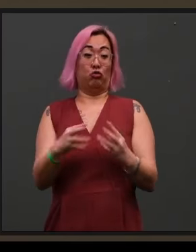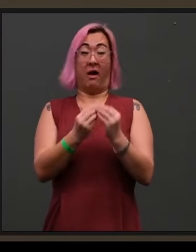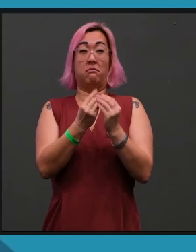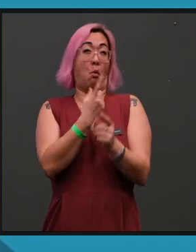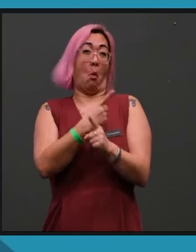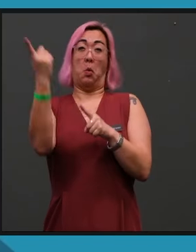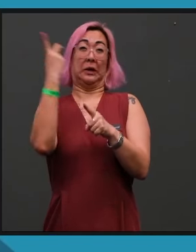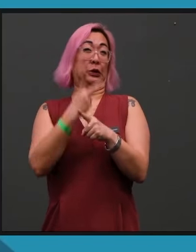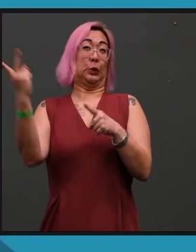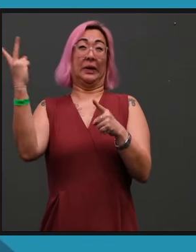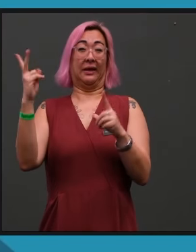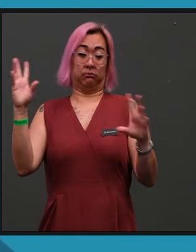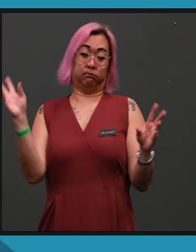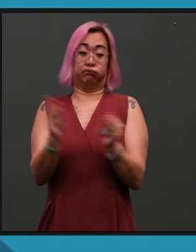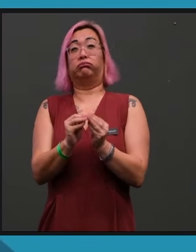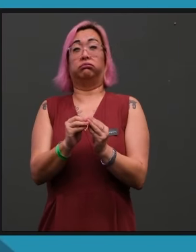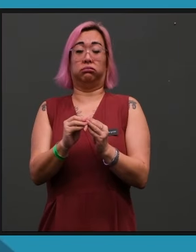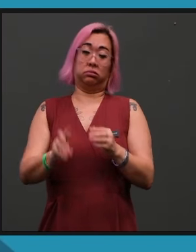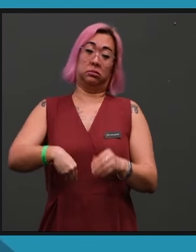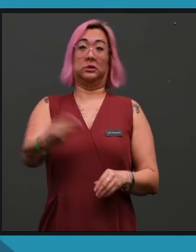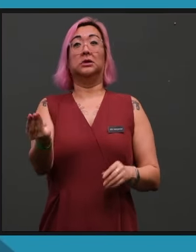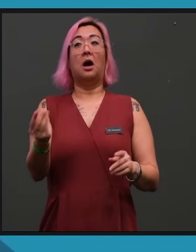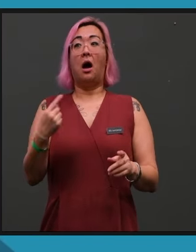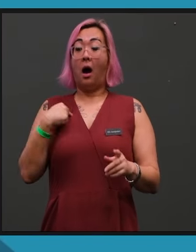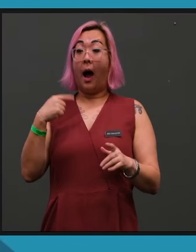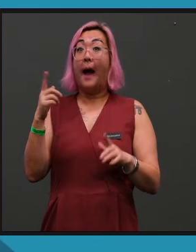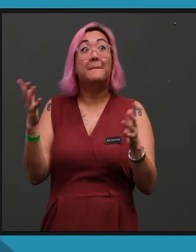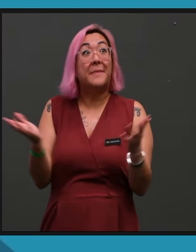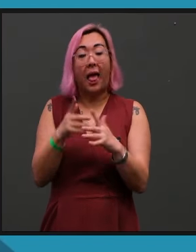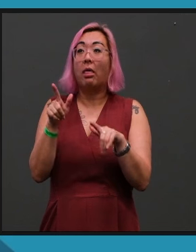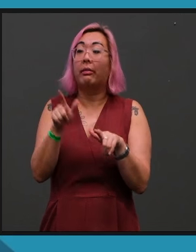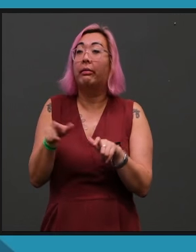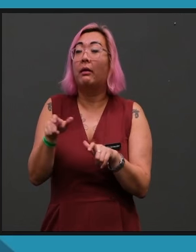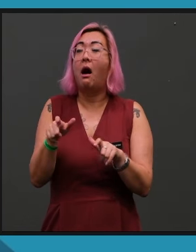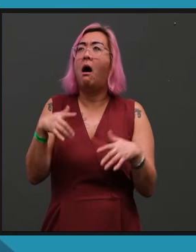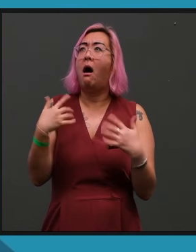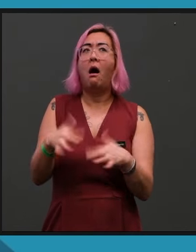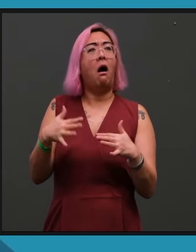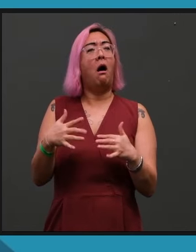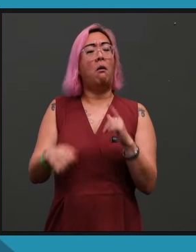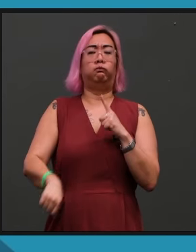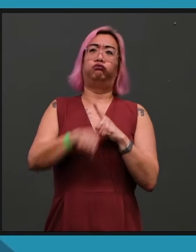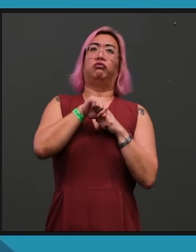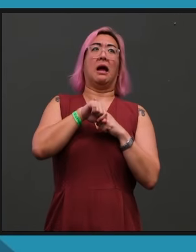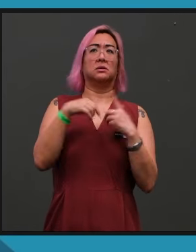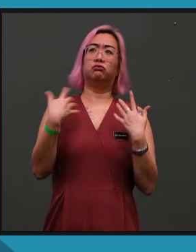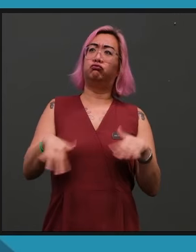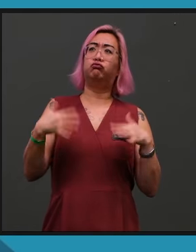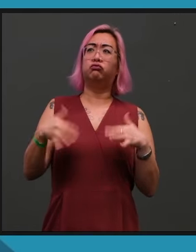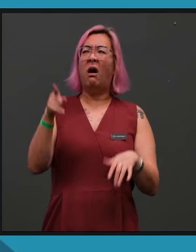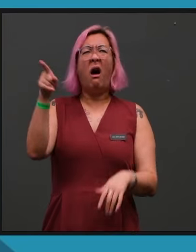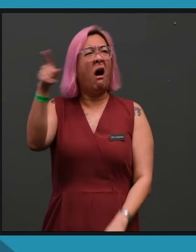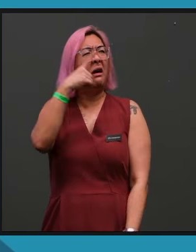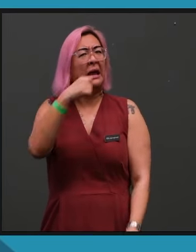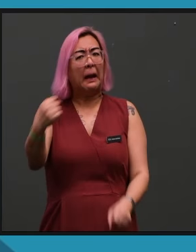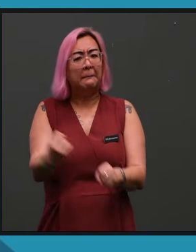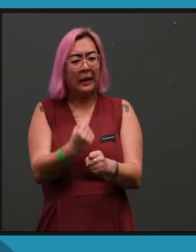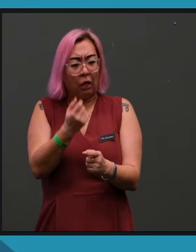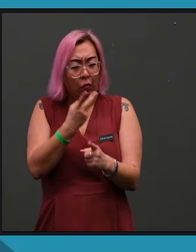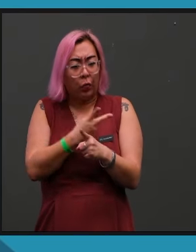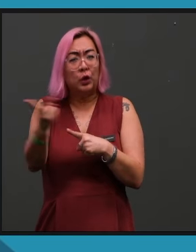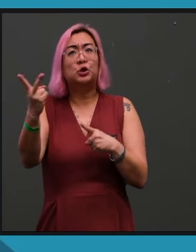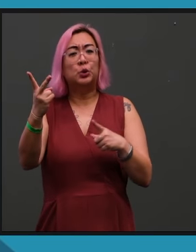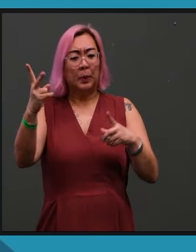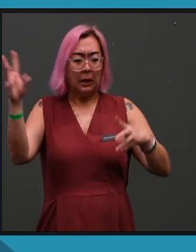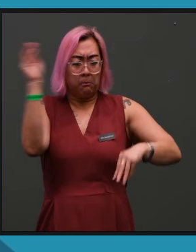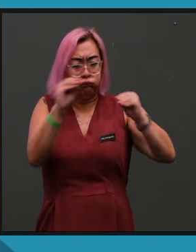them, and I was just so impressed, really. I was just so impressed by the quality of them. And I thought, if he can make this in 2 weeks, then maybe